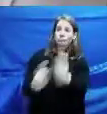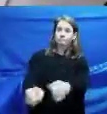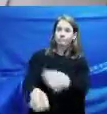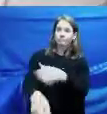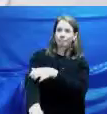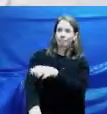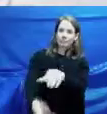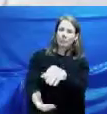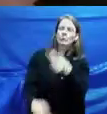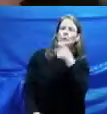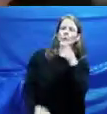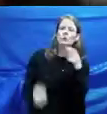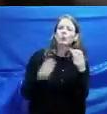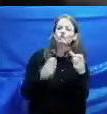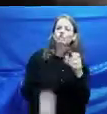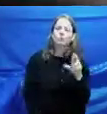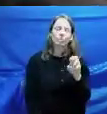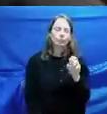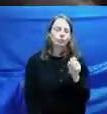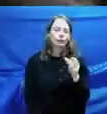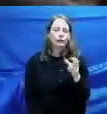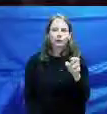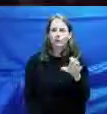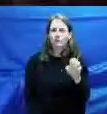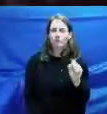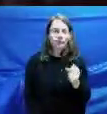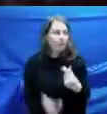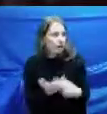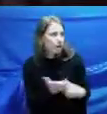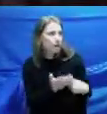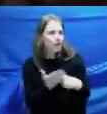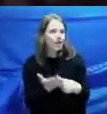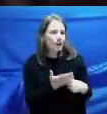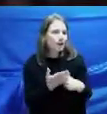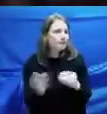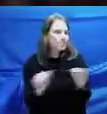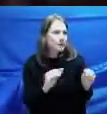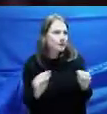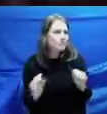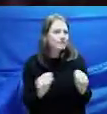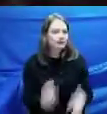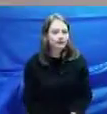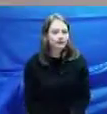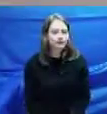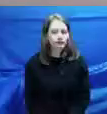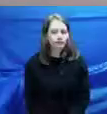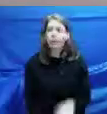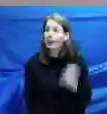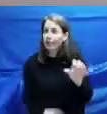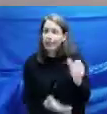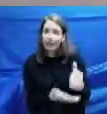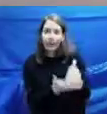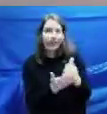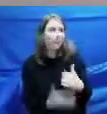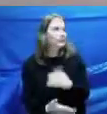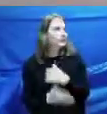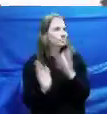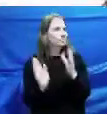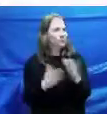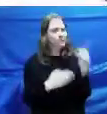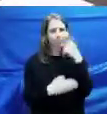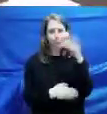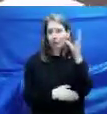too. This would probably be faster than the actual Panama Canal. It helps us prepare for the future. It gives you like leadership